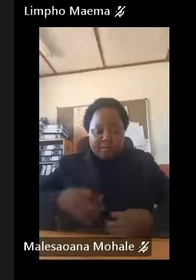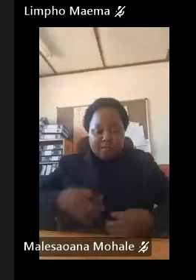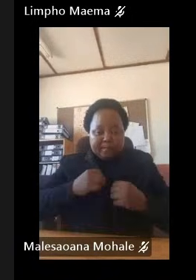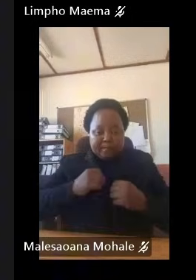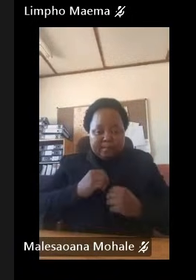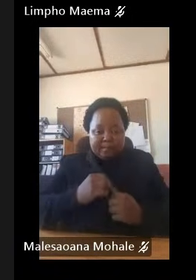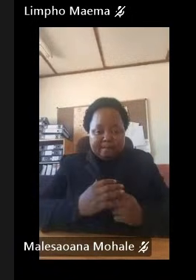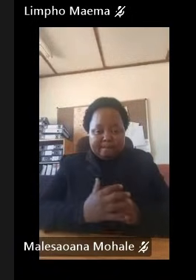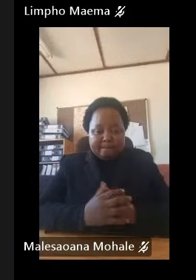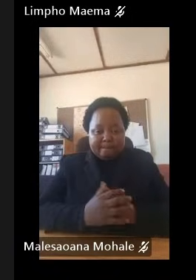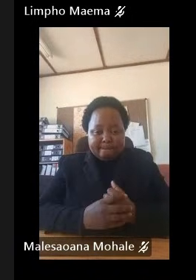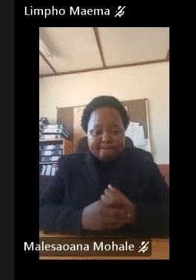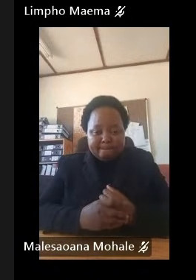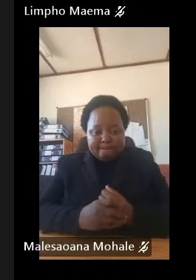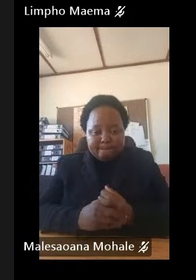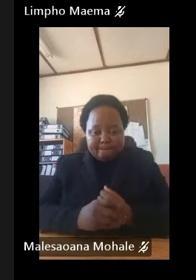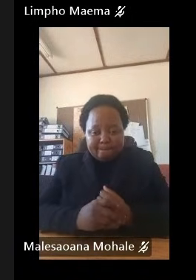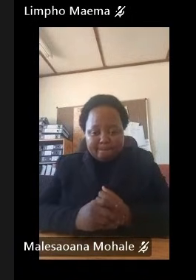be